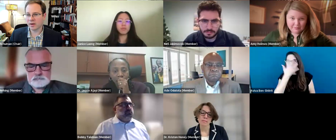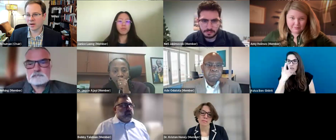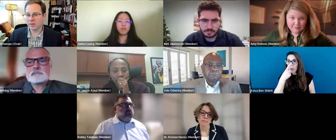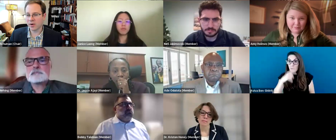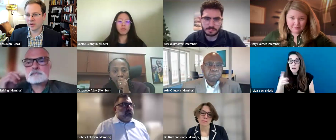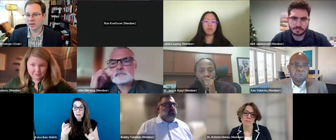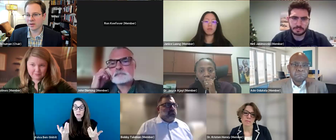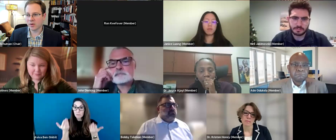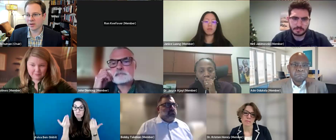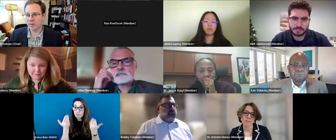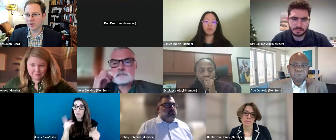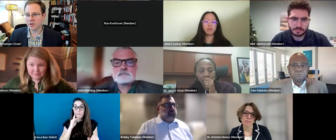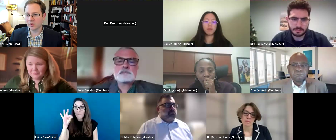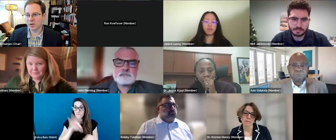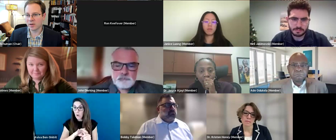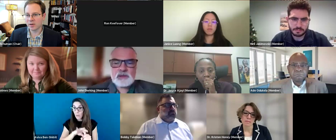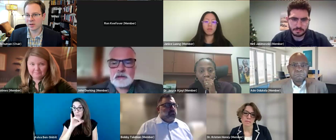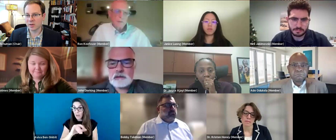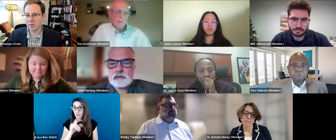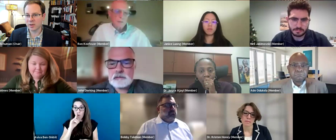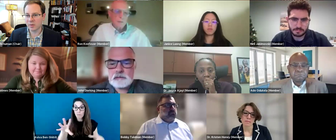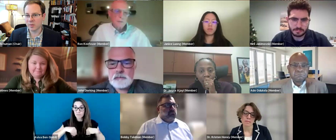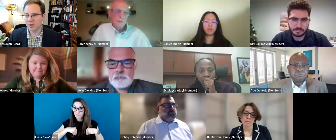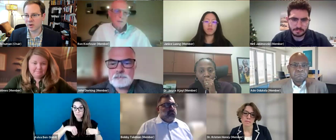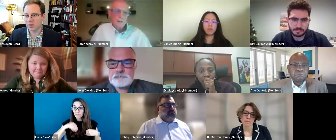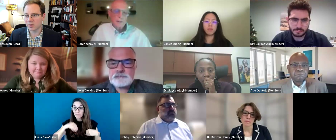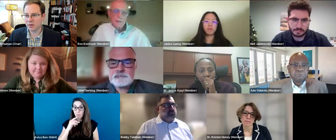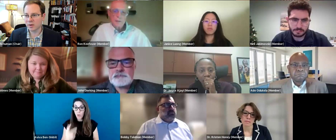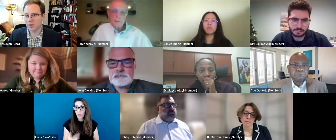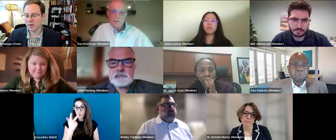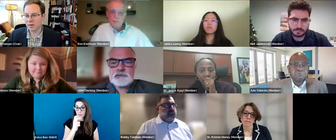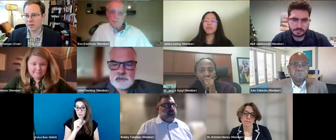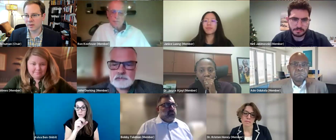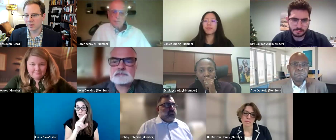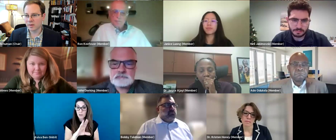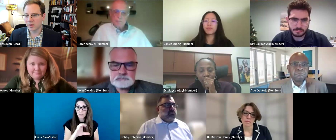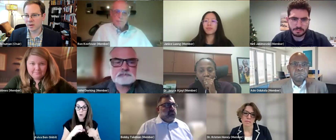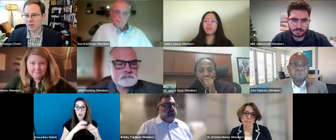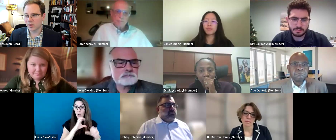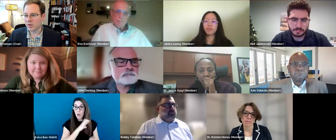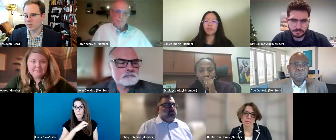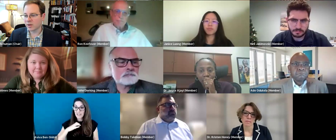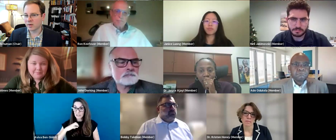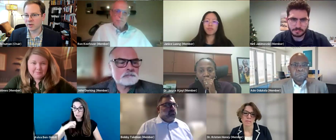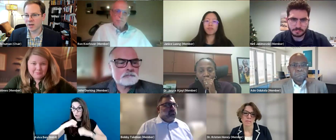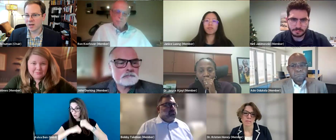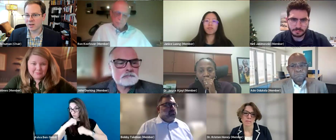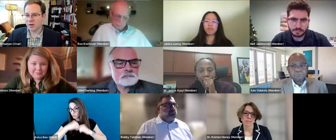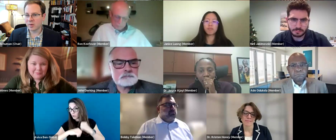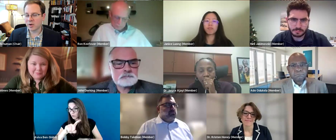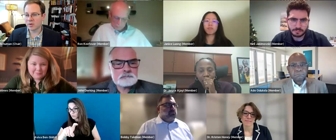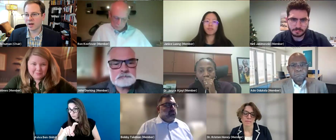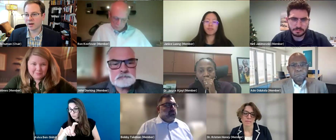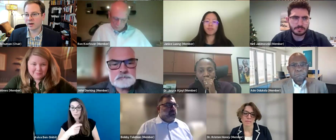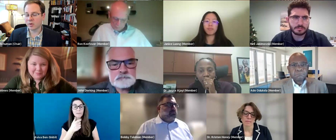on a vote on this to go and adopt this three subcommittee structure? Or let me do it the inverse. Is